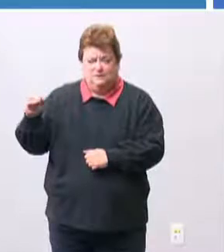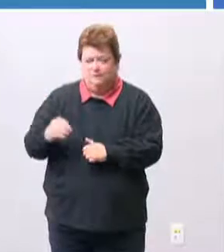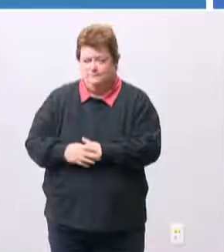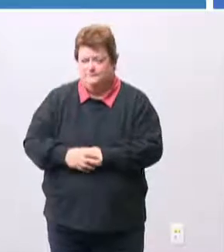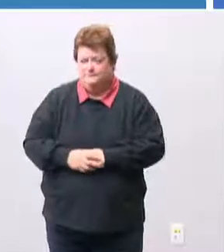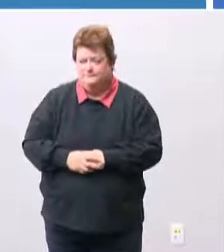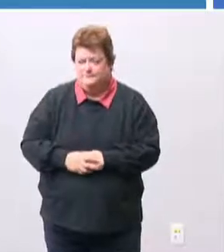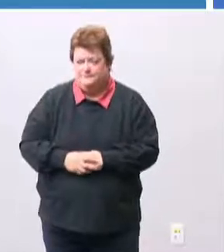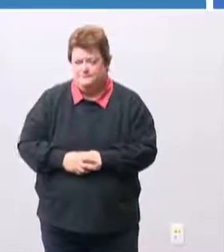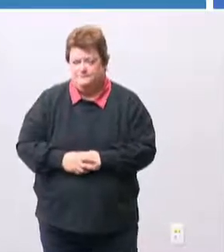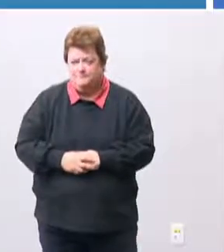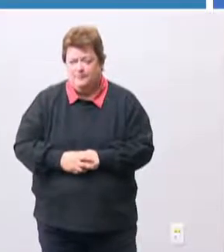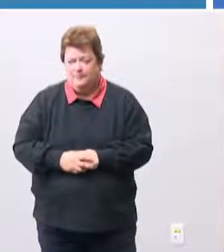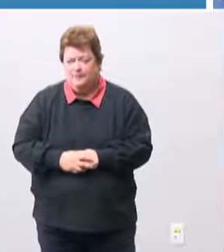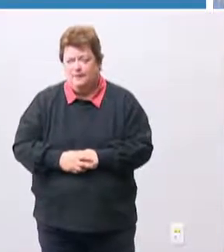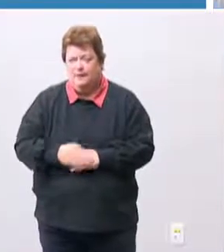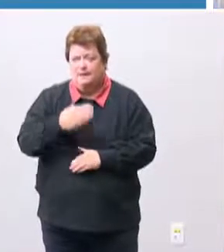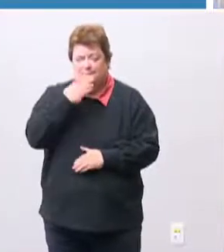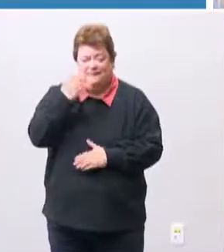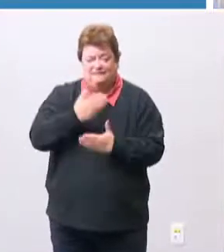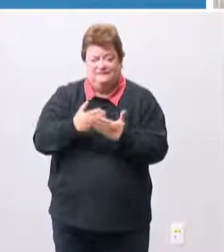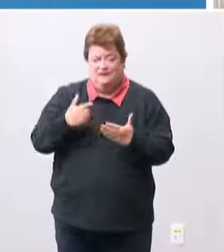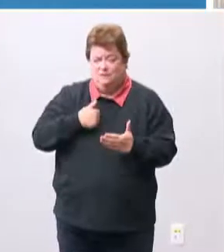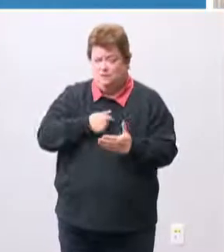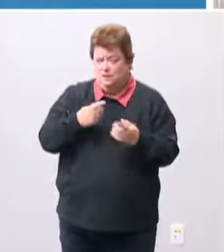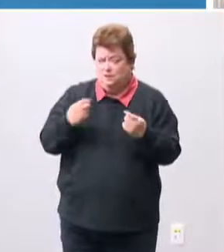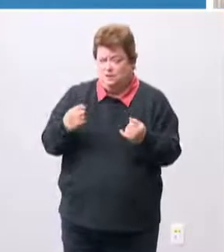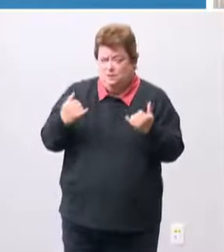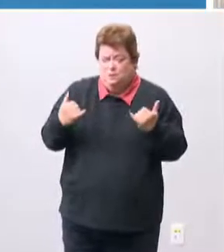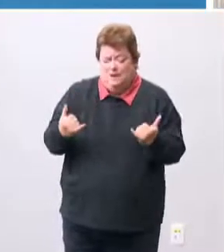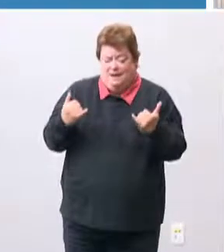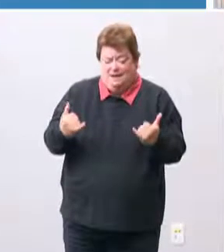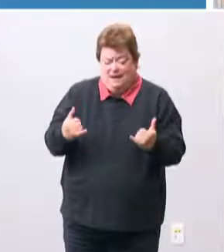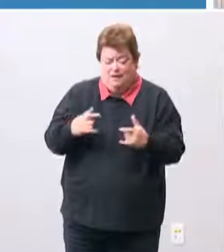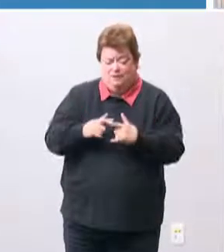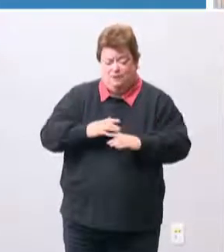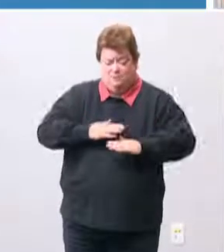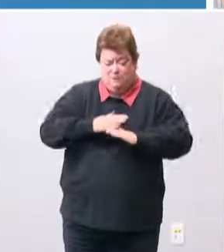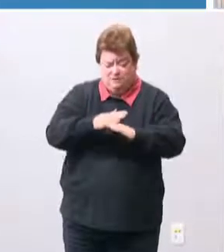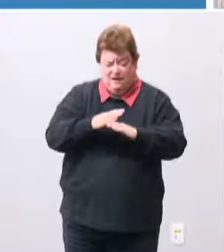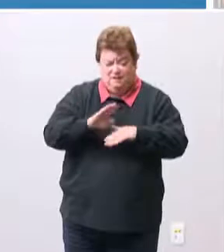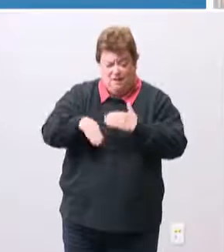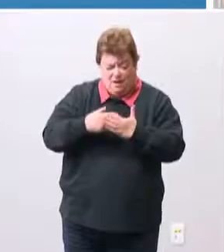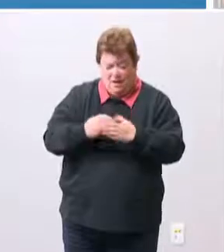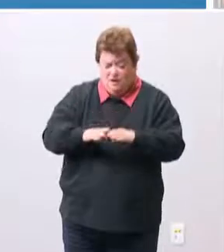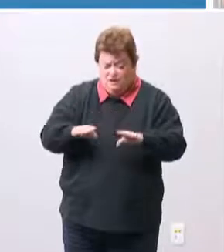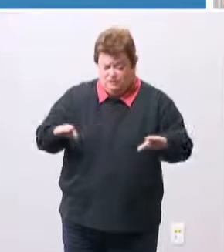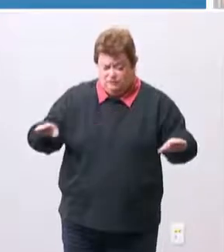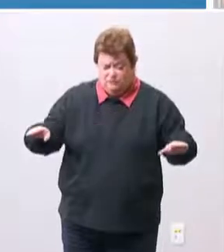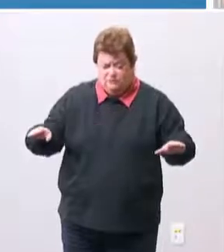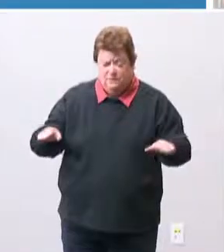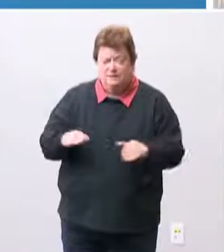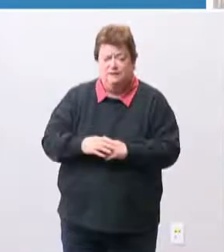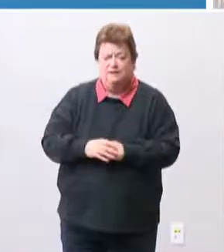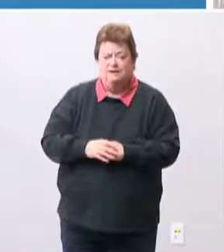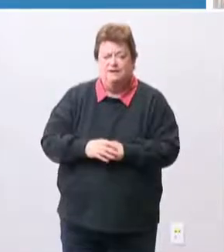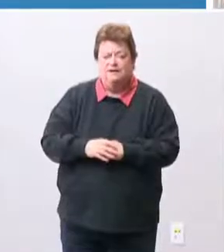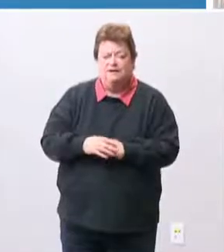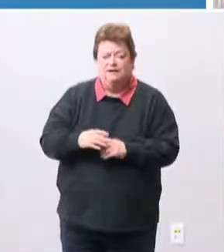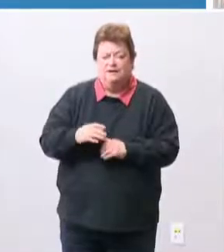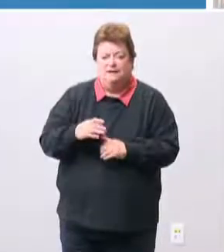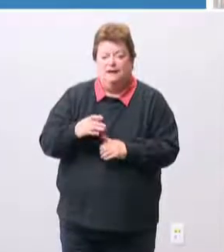402-441-4200. The best thing we can do right now to protect our younger children until they have the option to